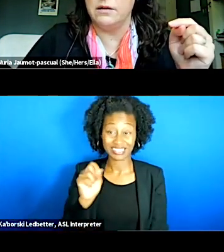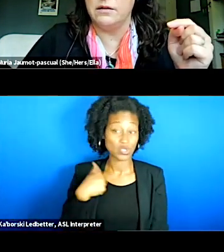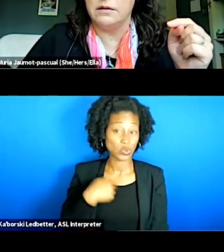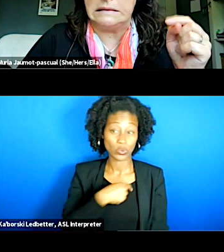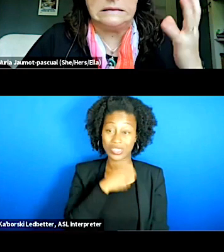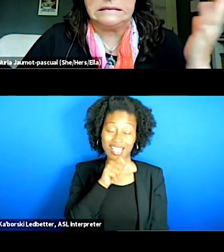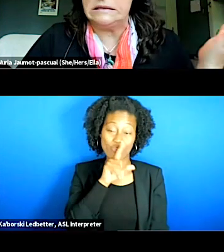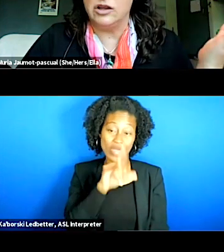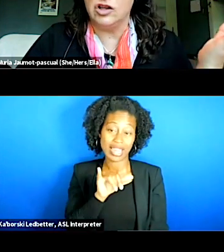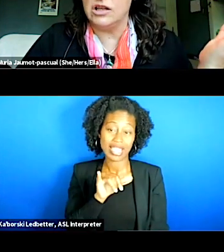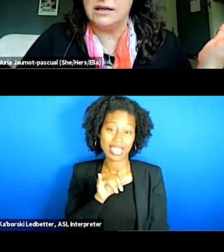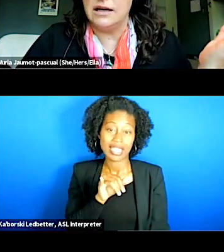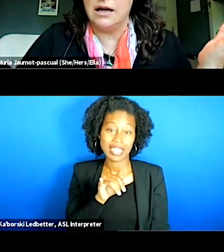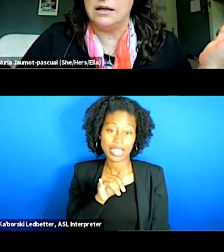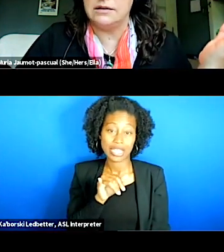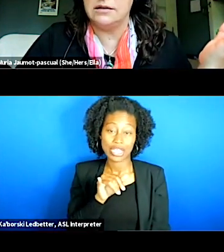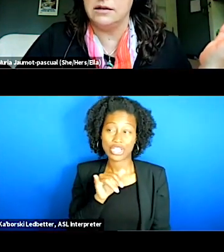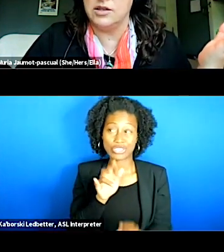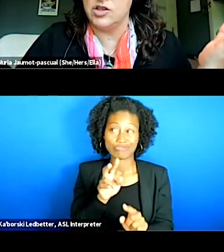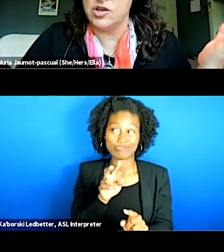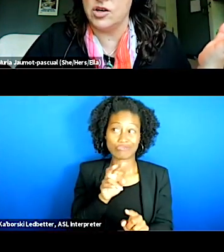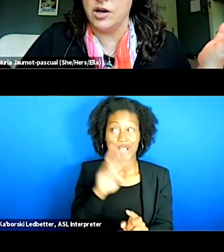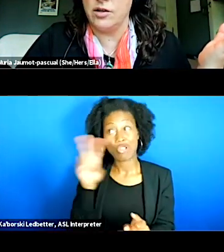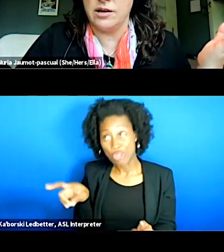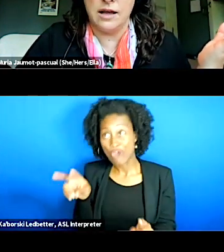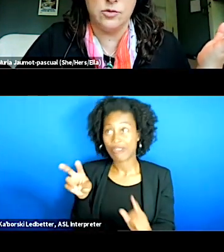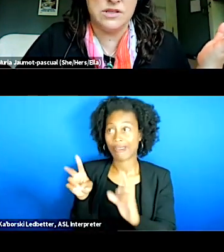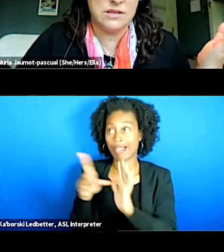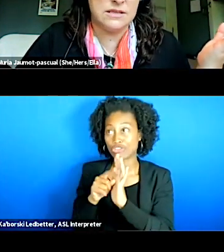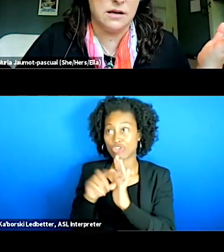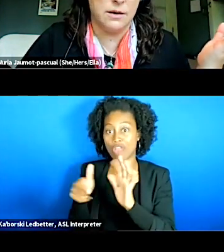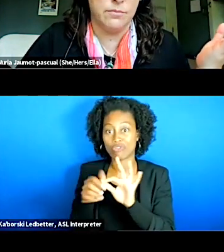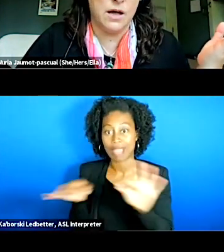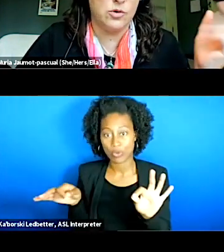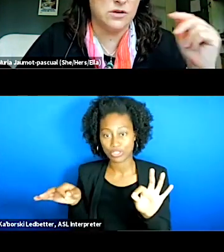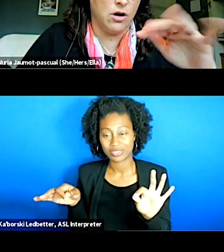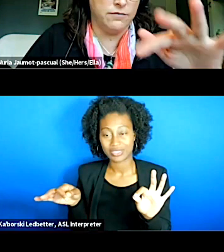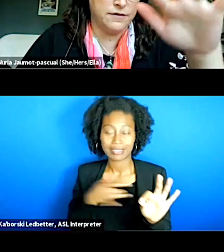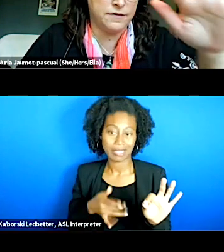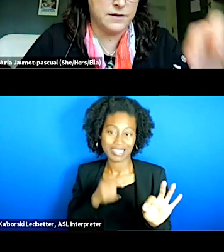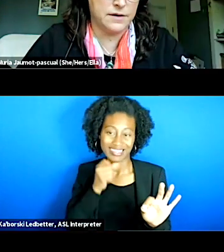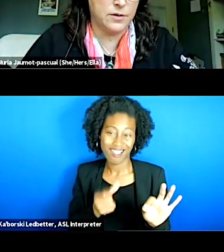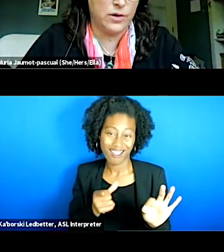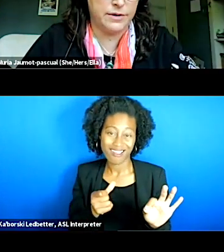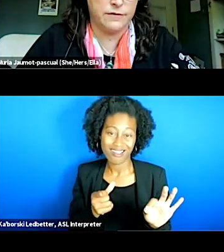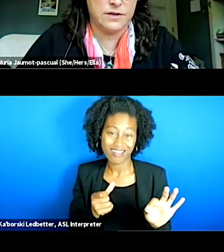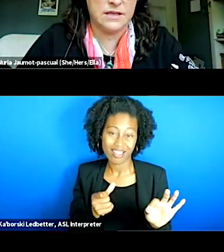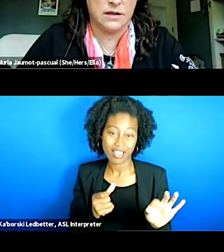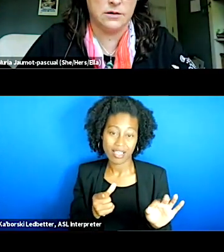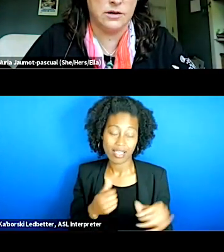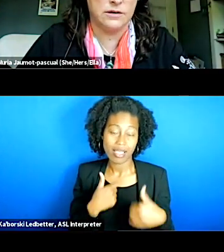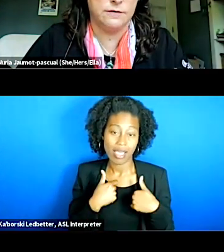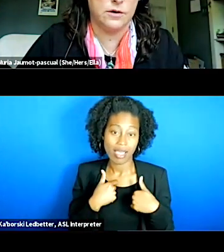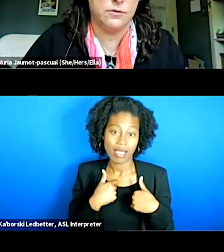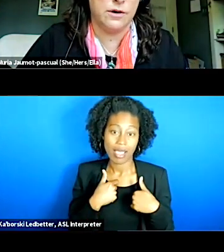really look at literature in other languages. I was off of the webinar for a